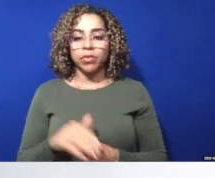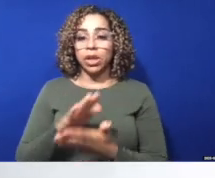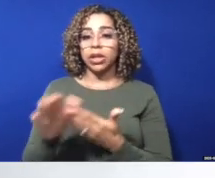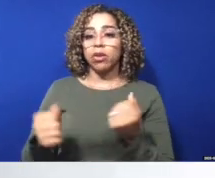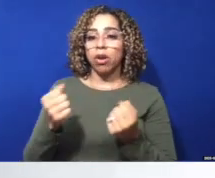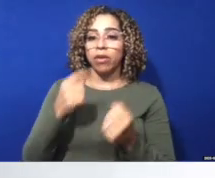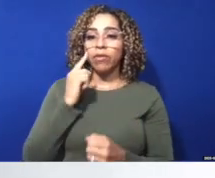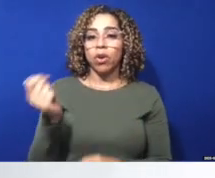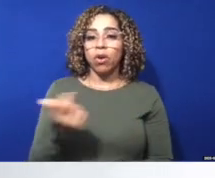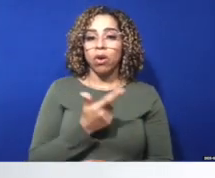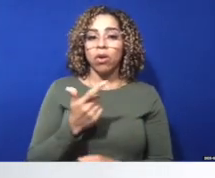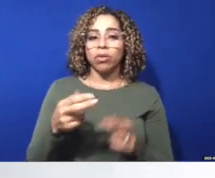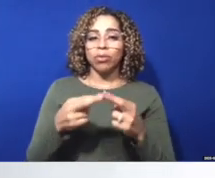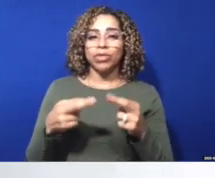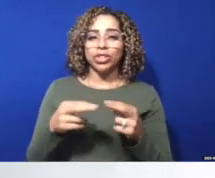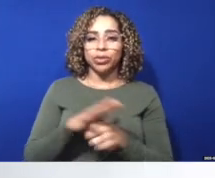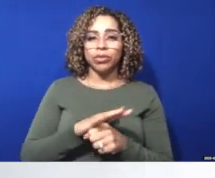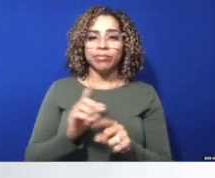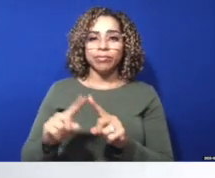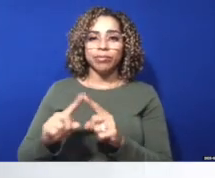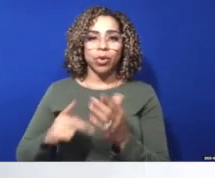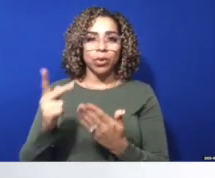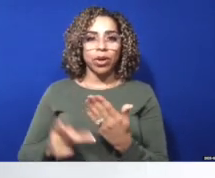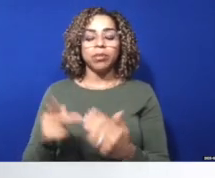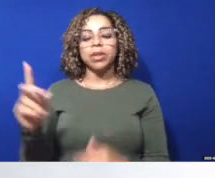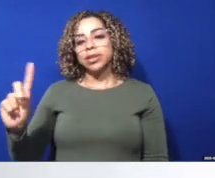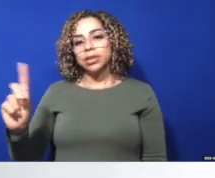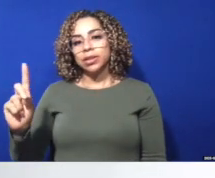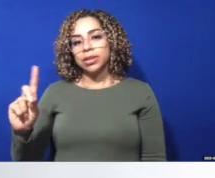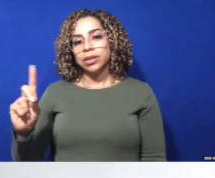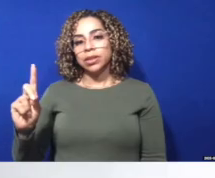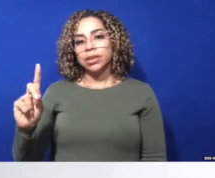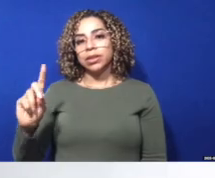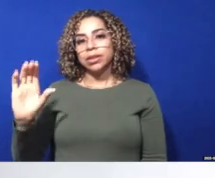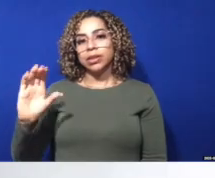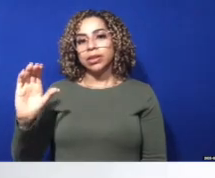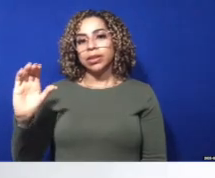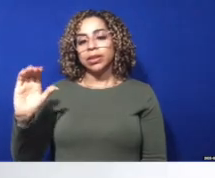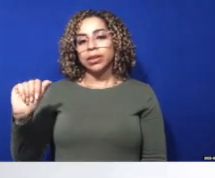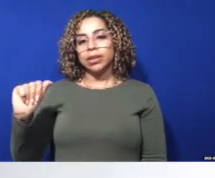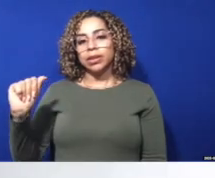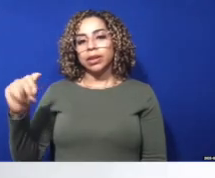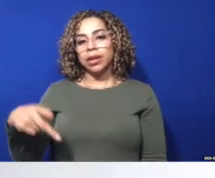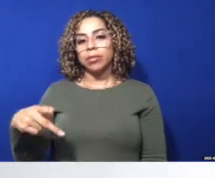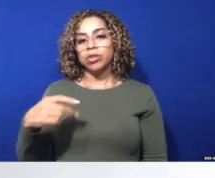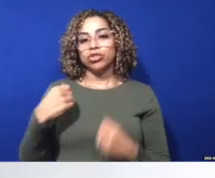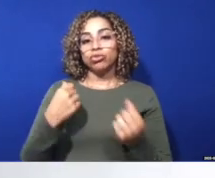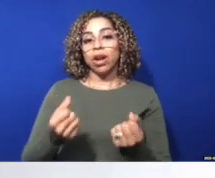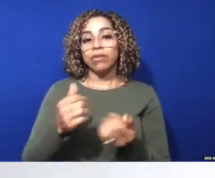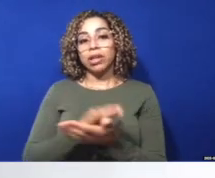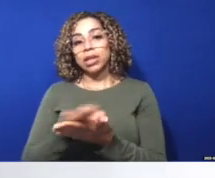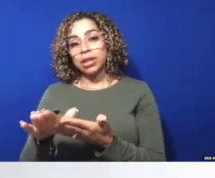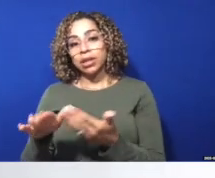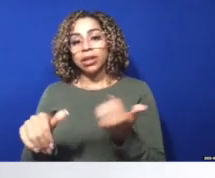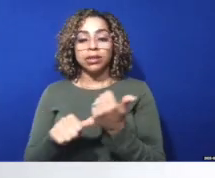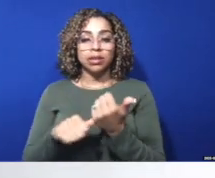All, with the regional programs, as well as DCAP, the Driving Clean Assistance Program, the statewide program, there is